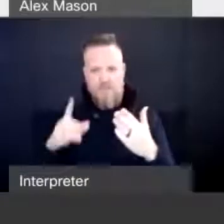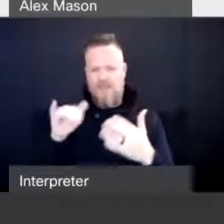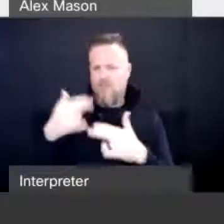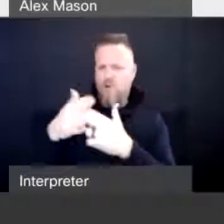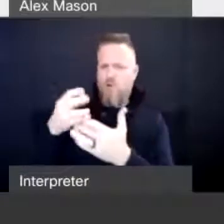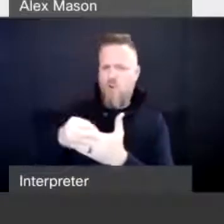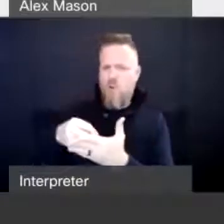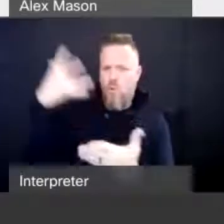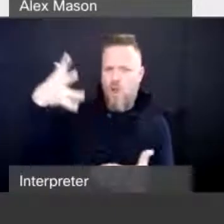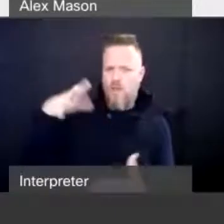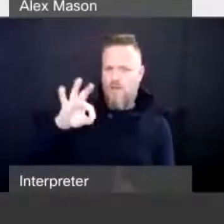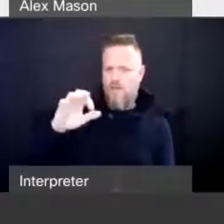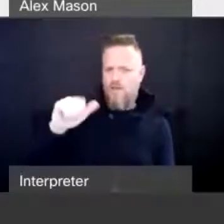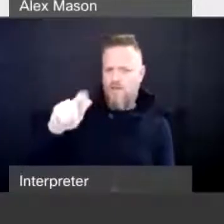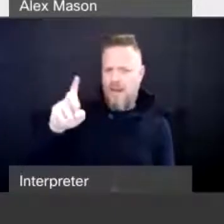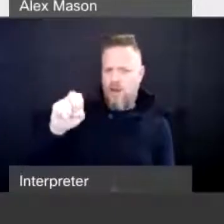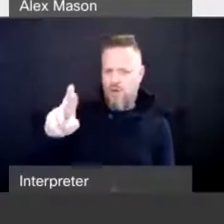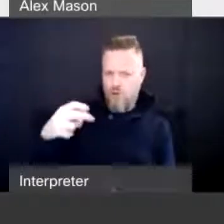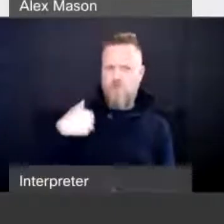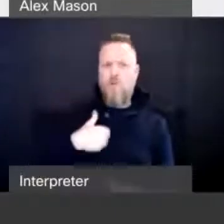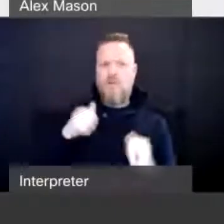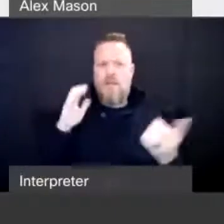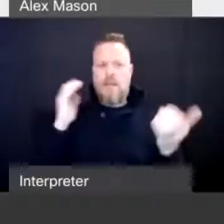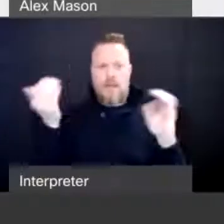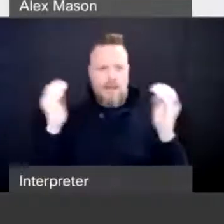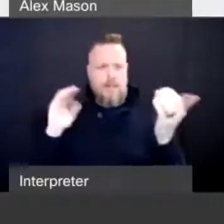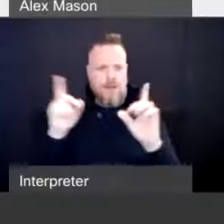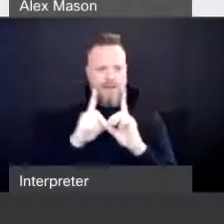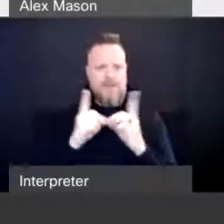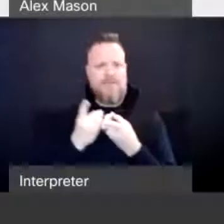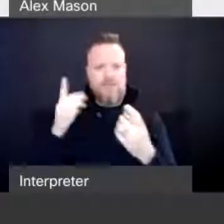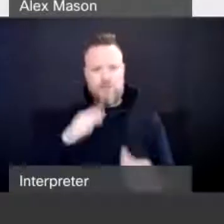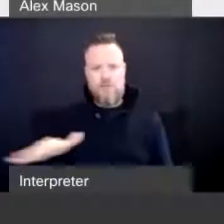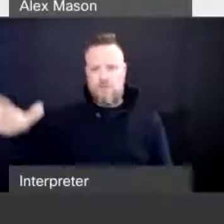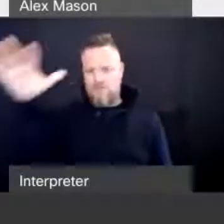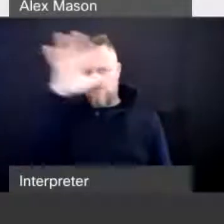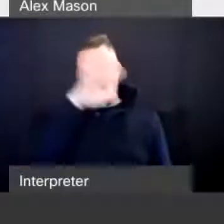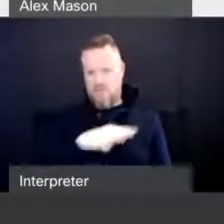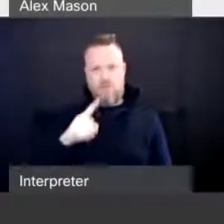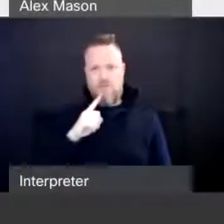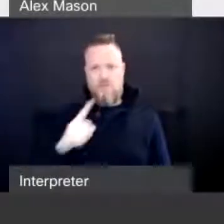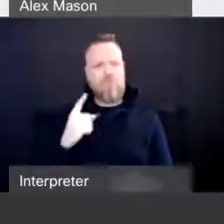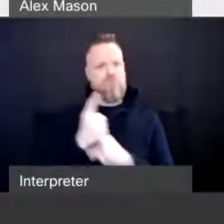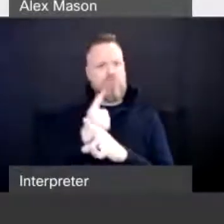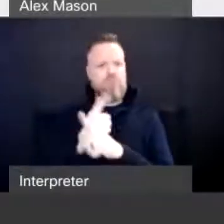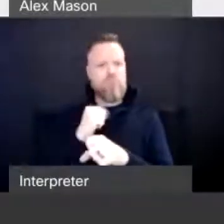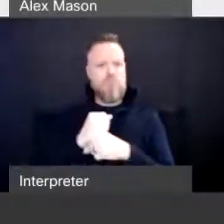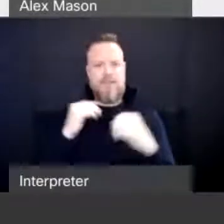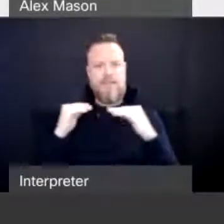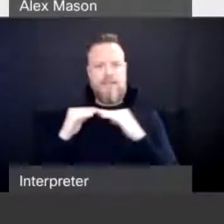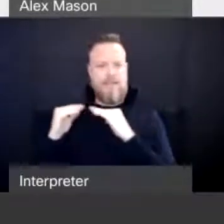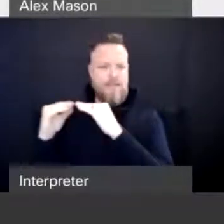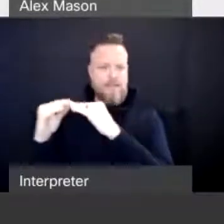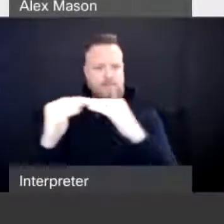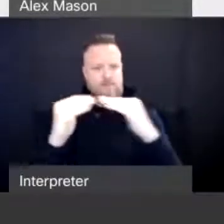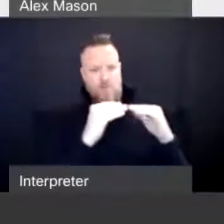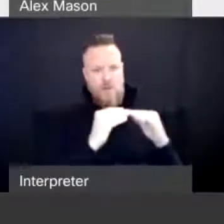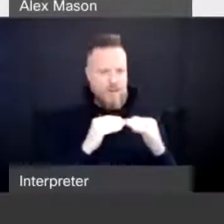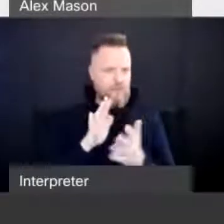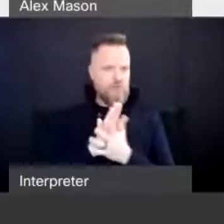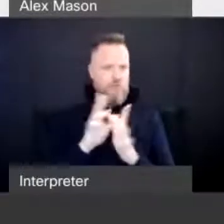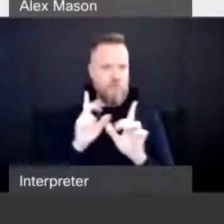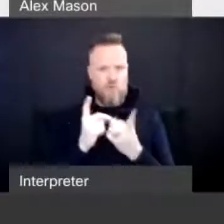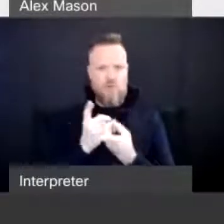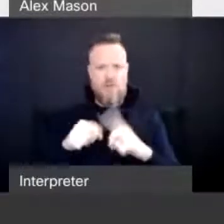us in Kansas to compare districts and appropriately equalize school district based upon